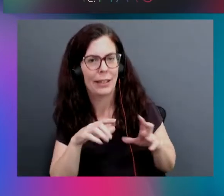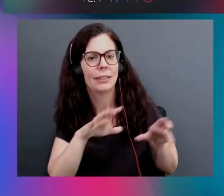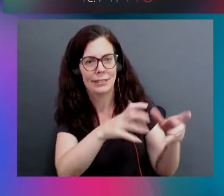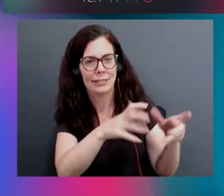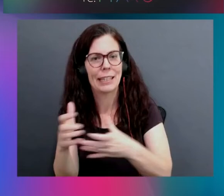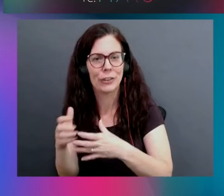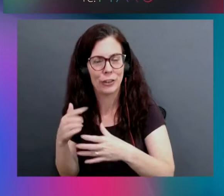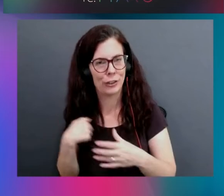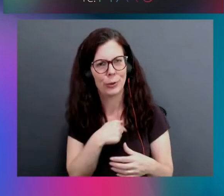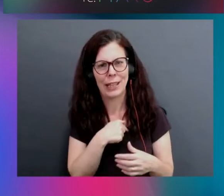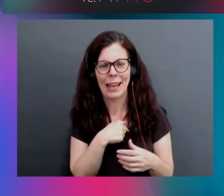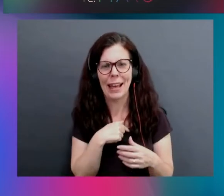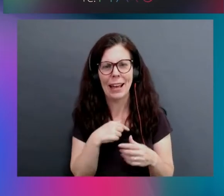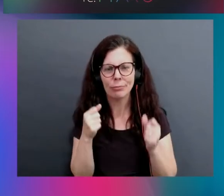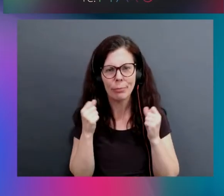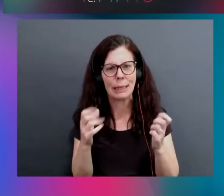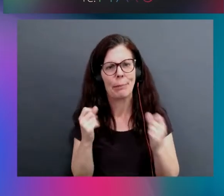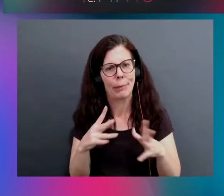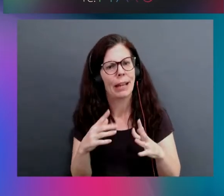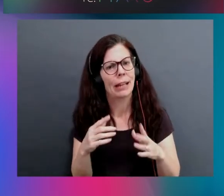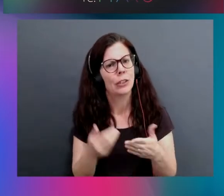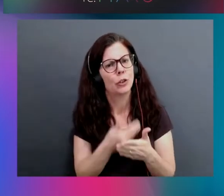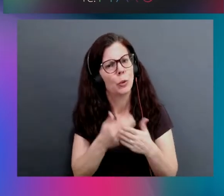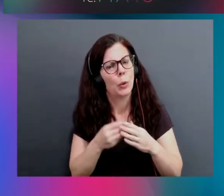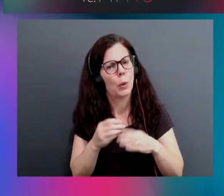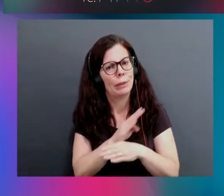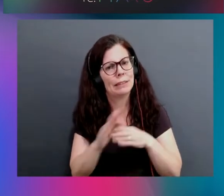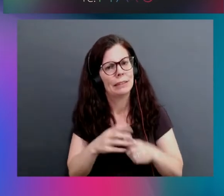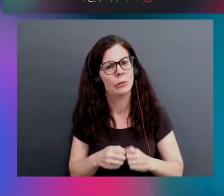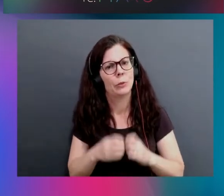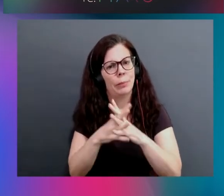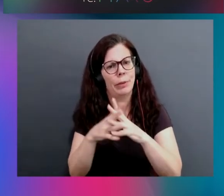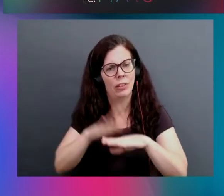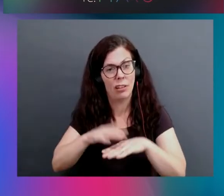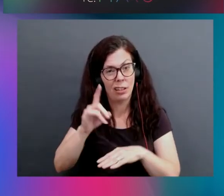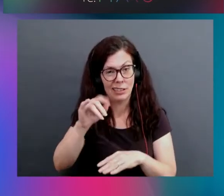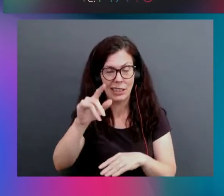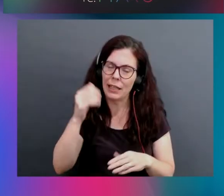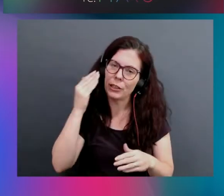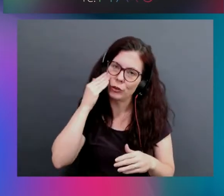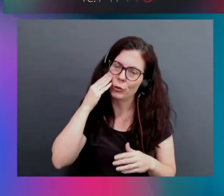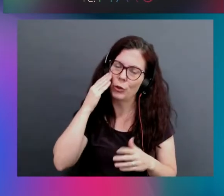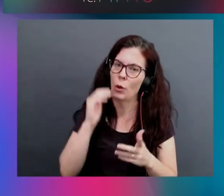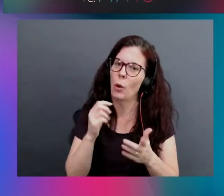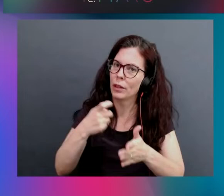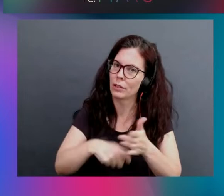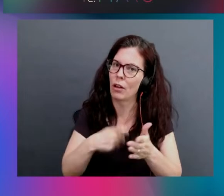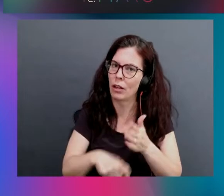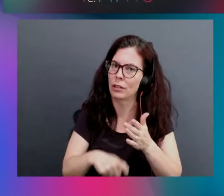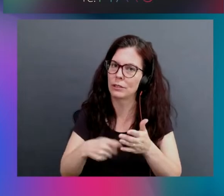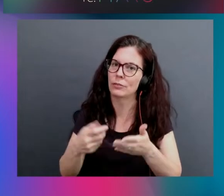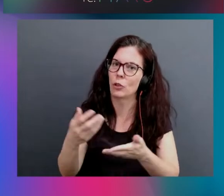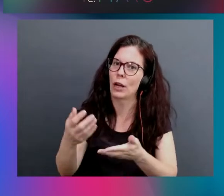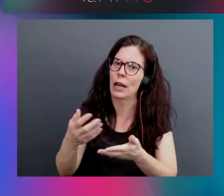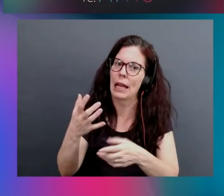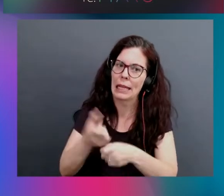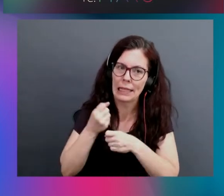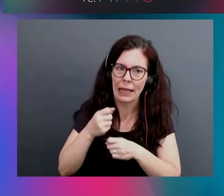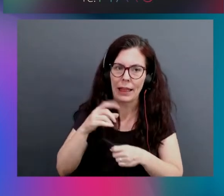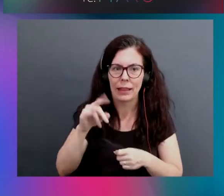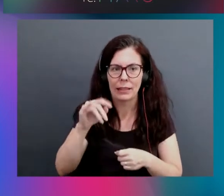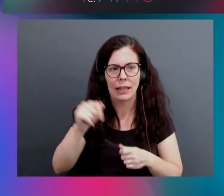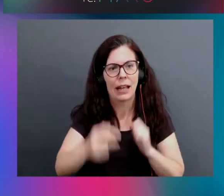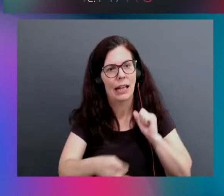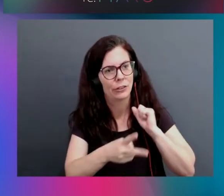tons of startups that build on top of the data because Wow. the cost of acquiring and storing the data is gone. Yes. And as much as we have